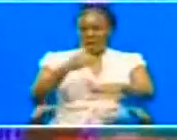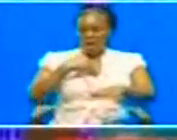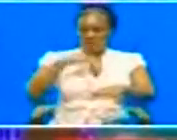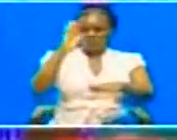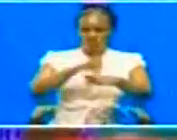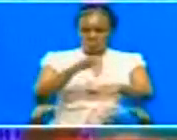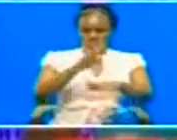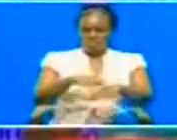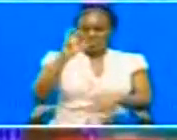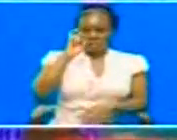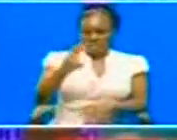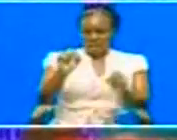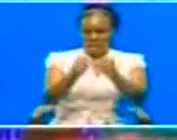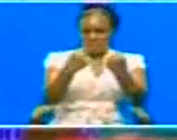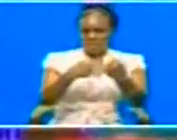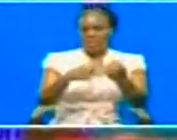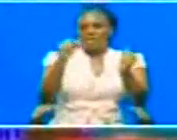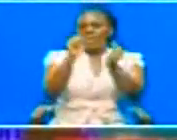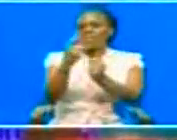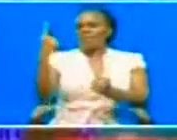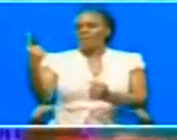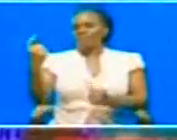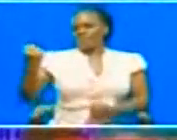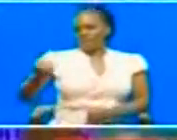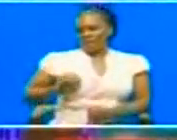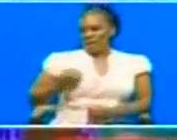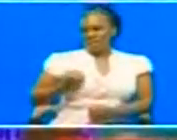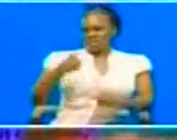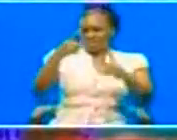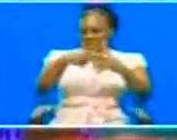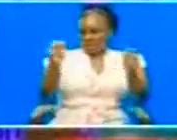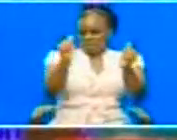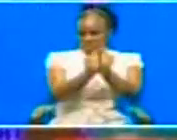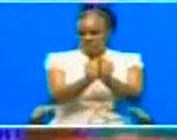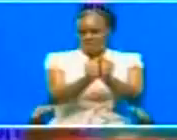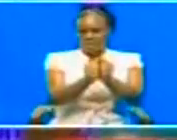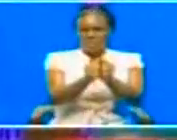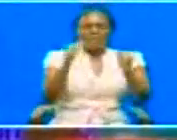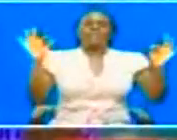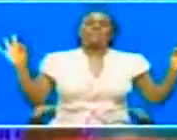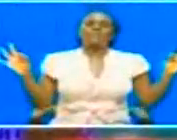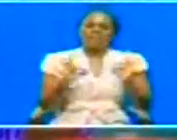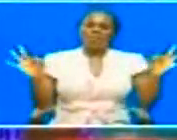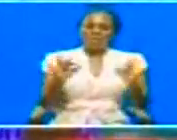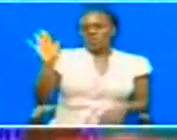role models. If you see, even the 11 girls with whom I have started this foundation,